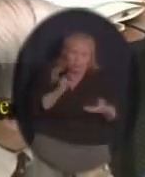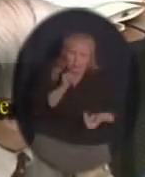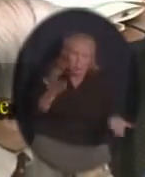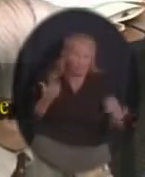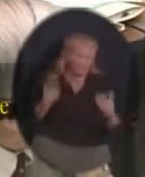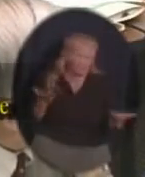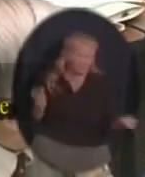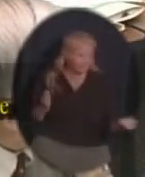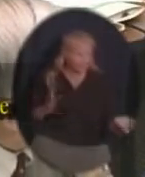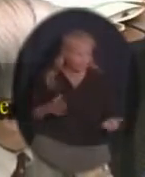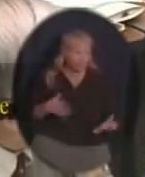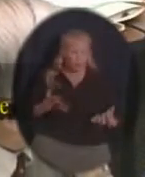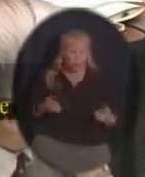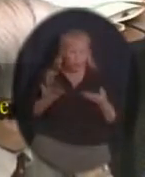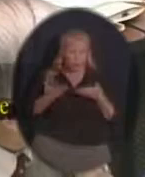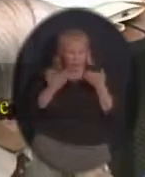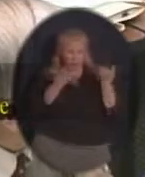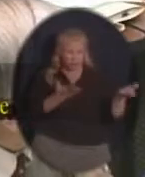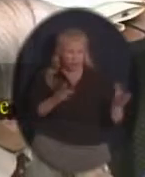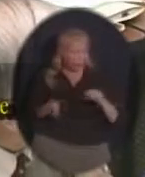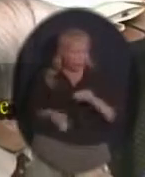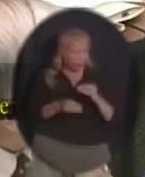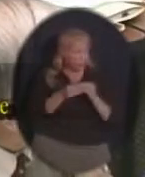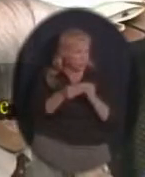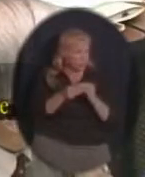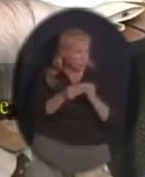I do want to provide additional information to the board because at the July